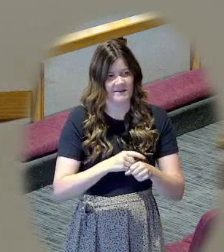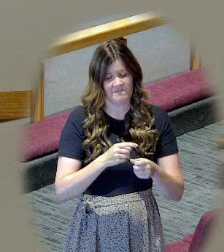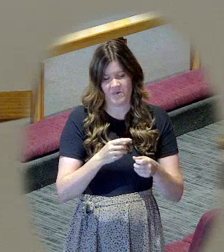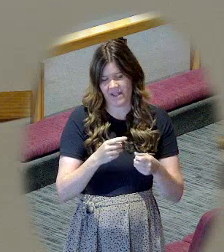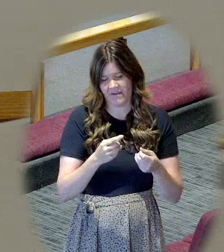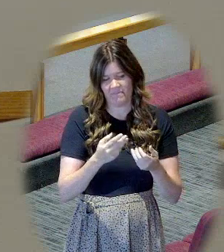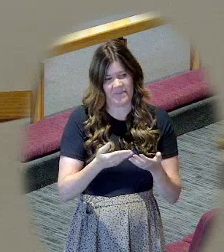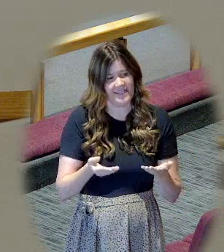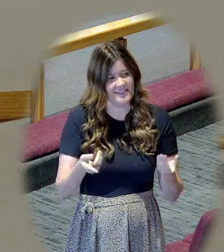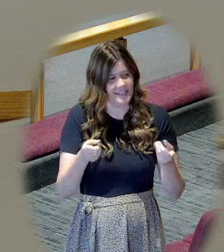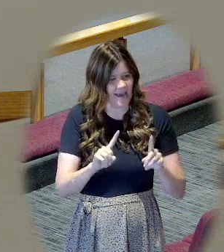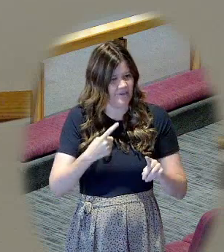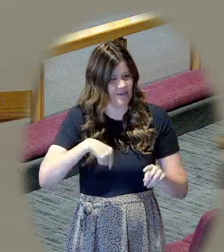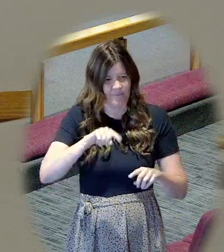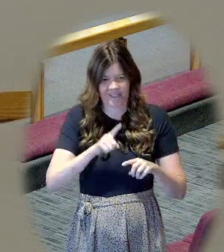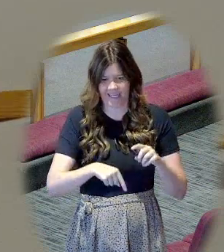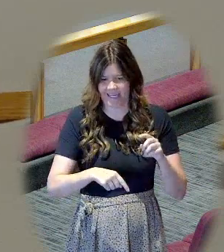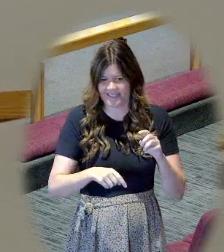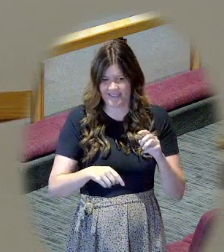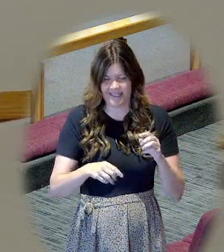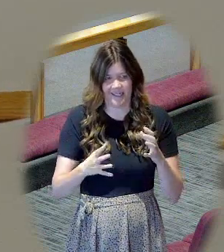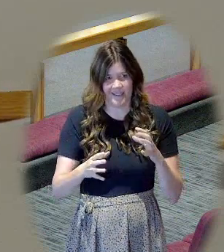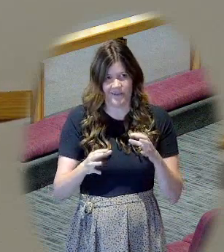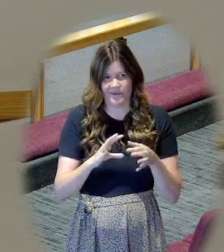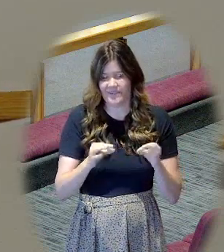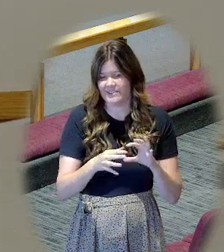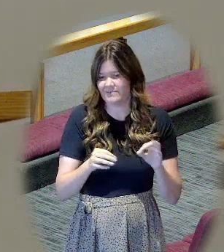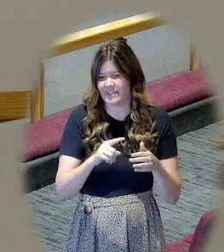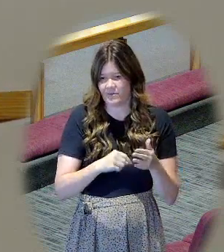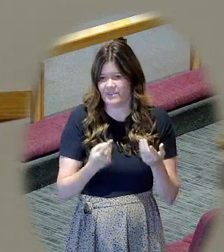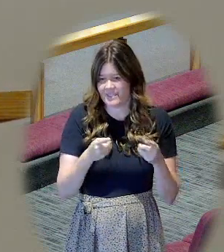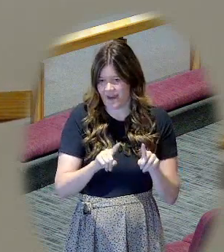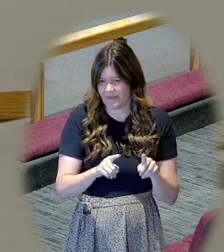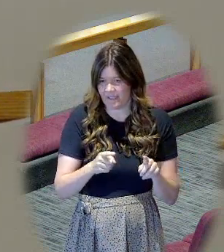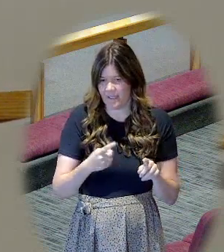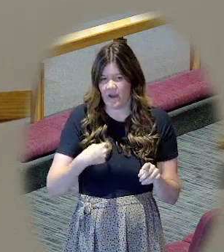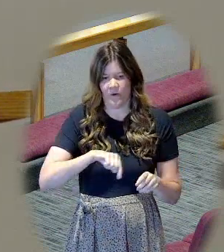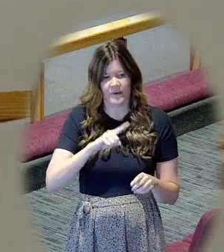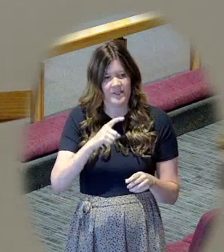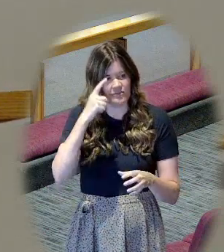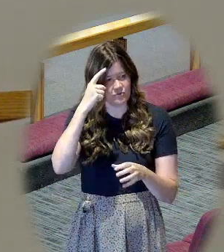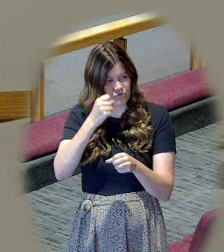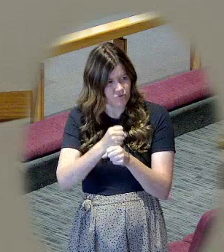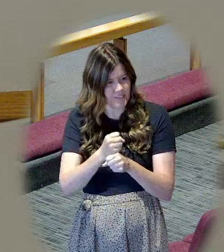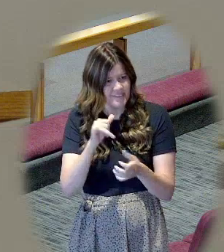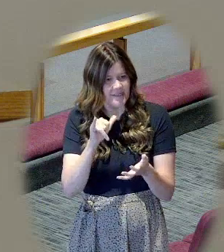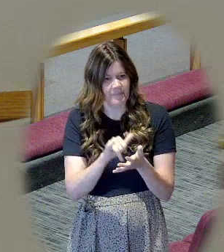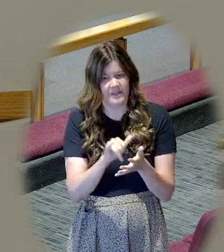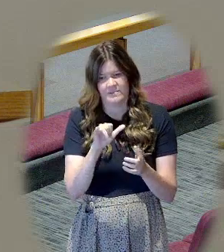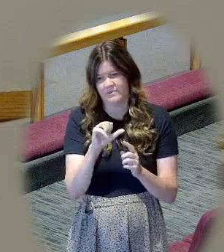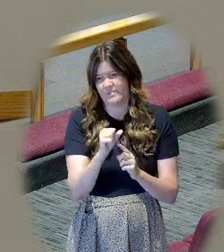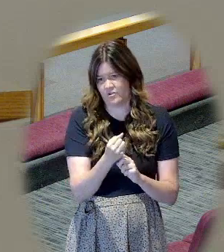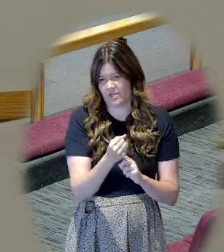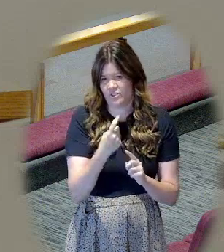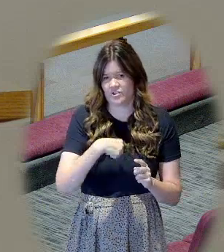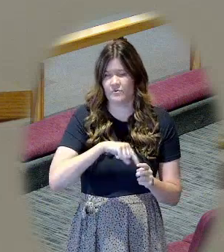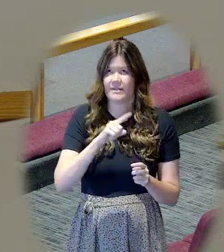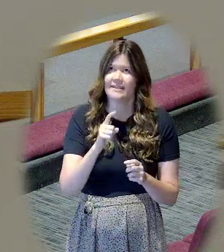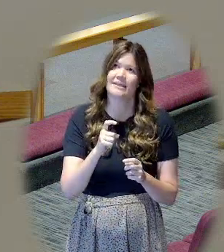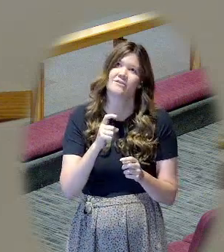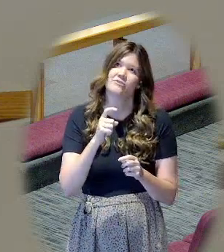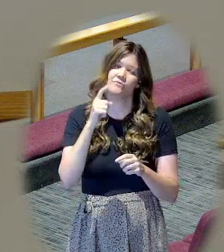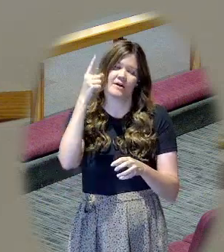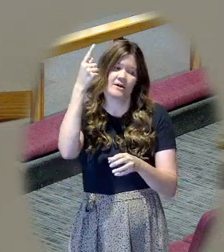cannot explain. We are called to trust in impossible situations. We are called to trust